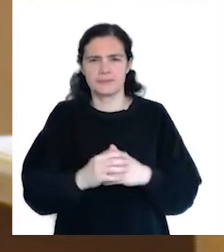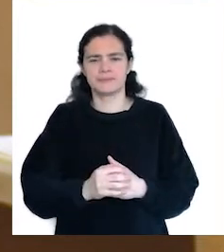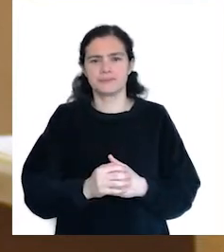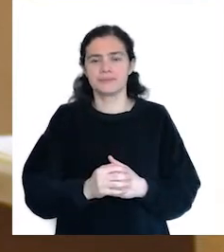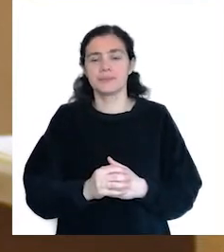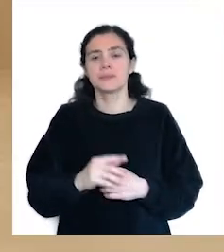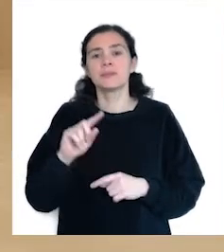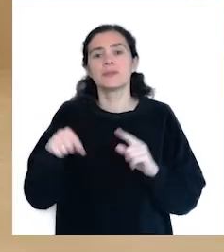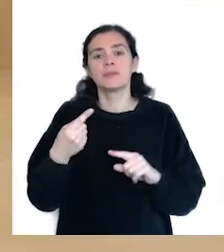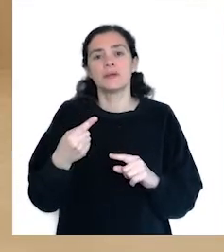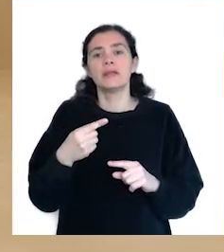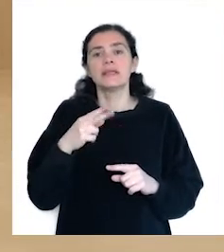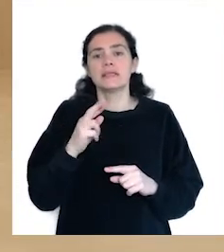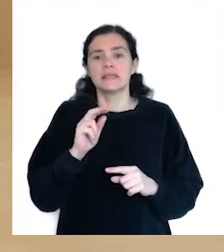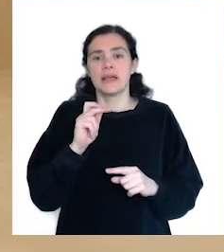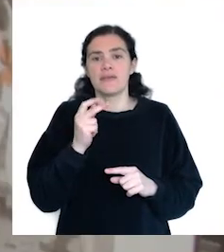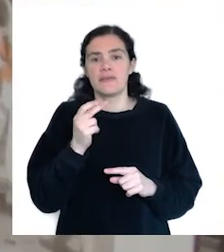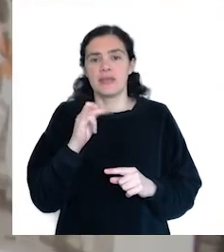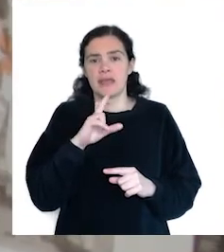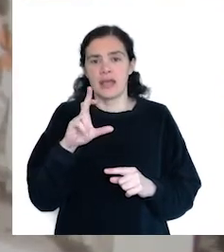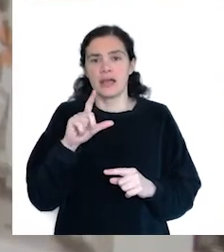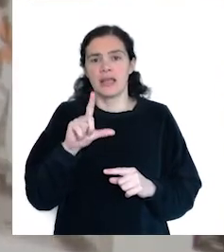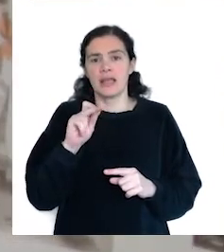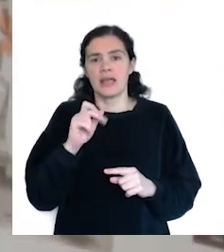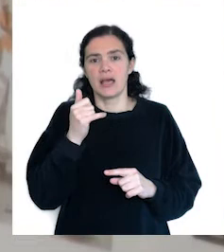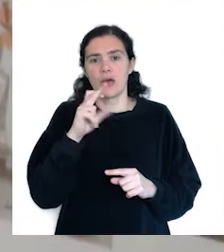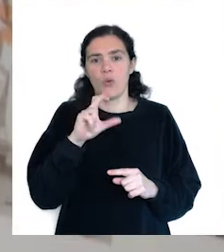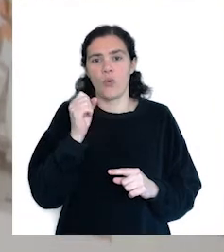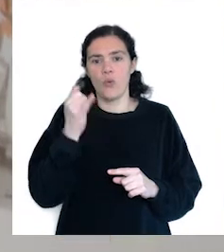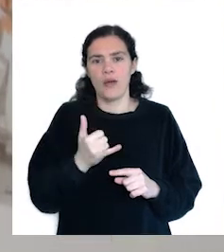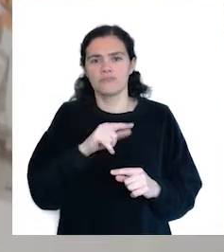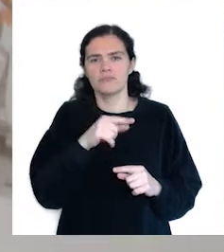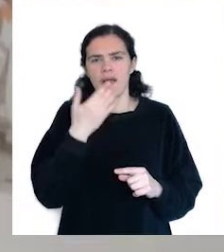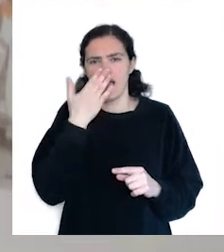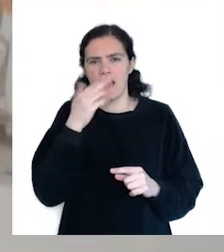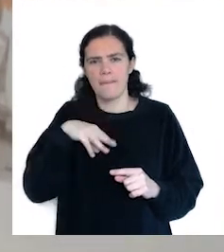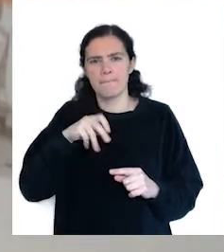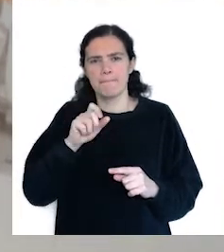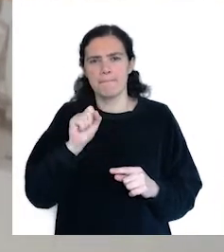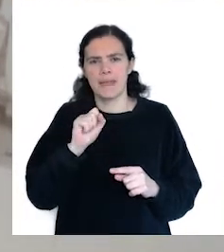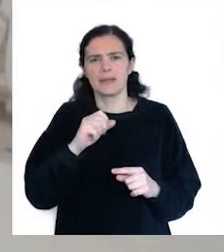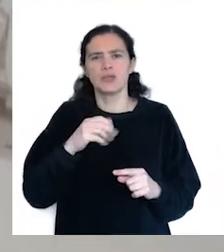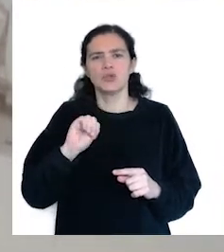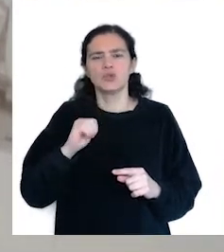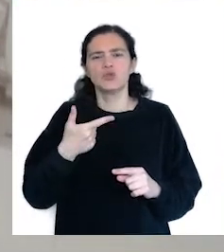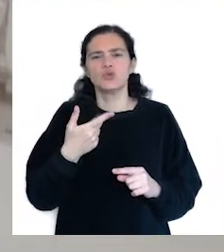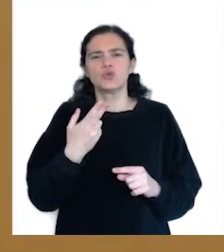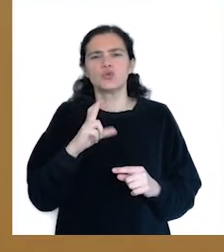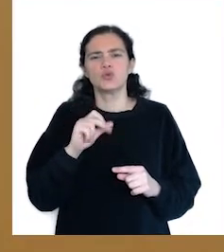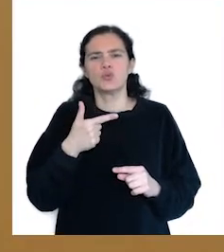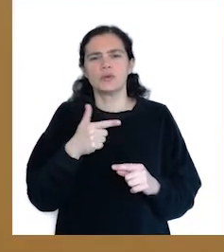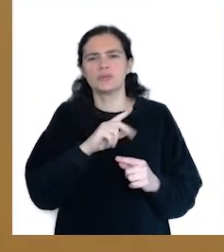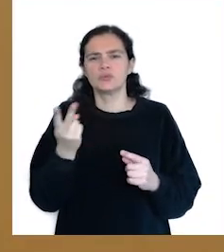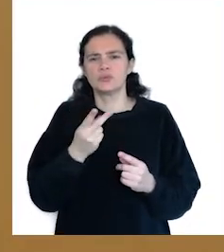in between. Then you have Xavier Leroy. Xavier Leroy, as much as Meg Stewart,